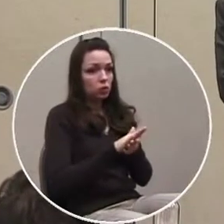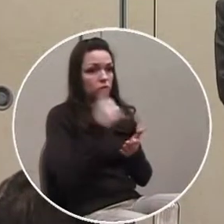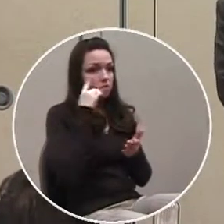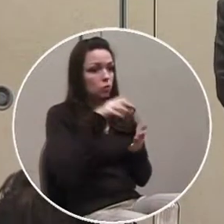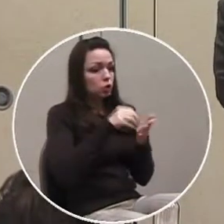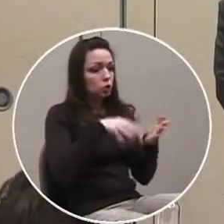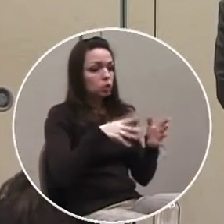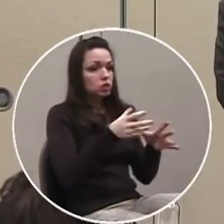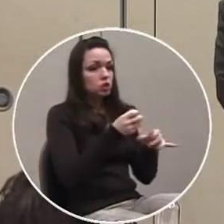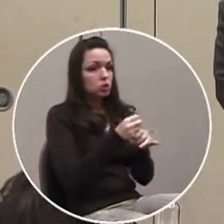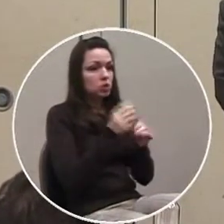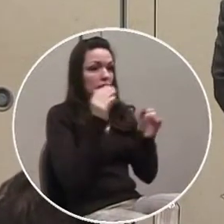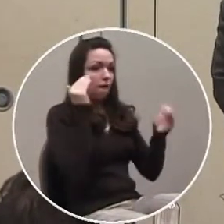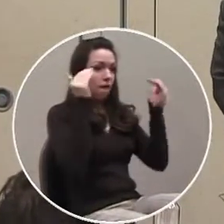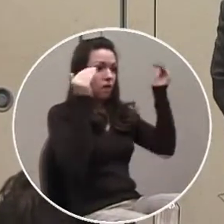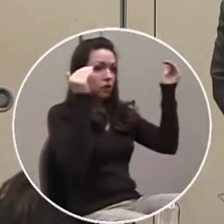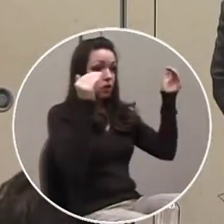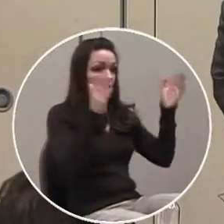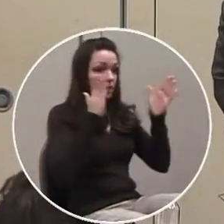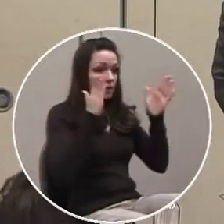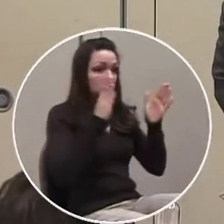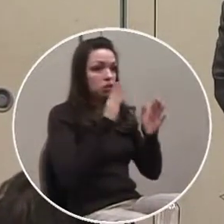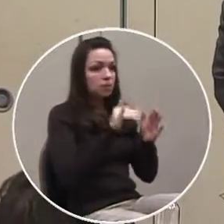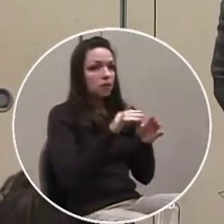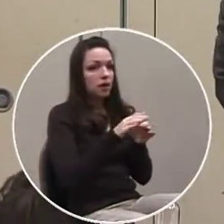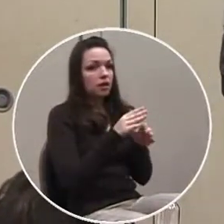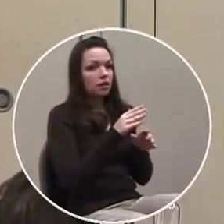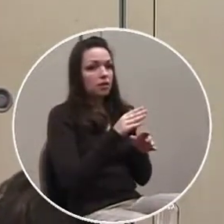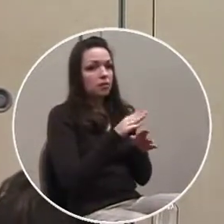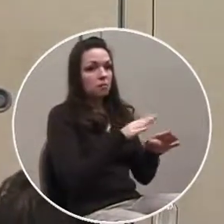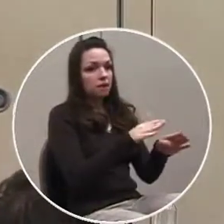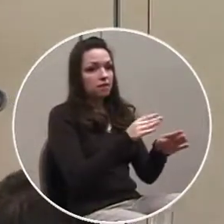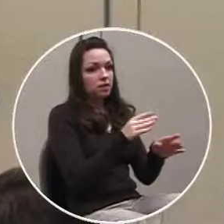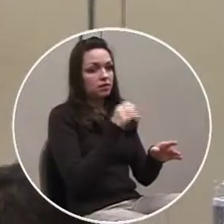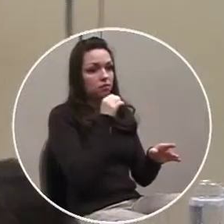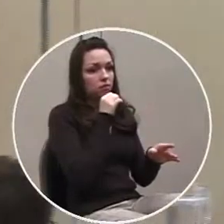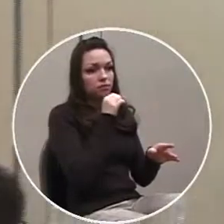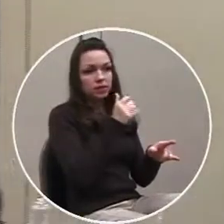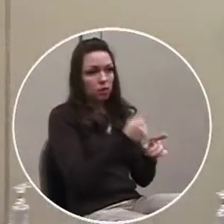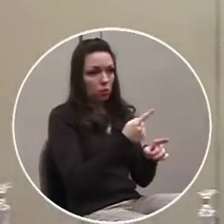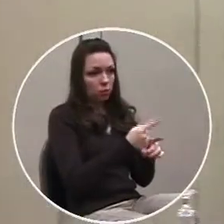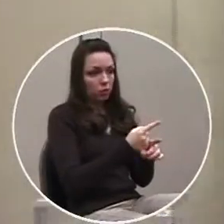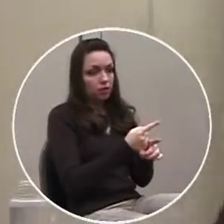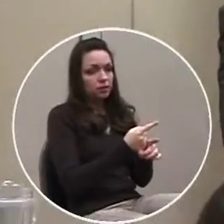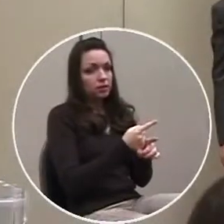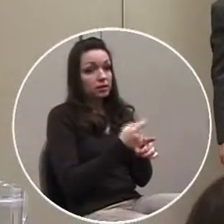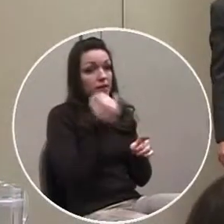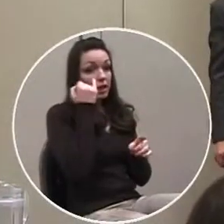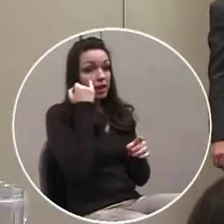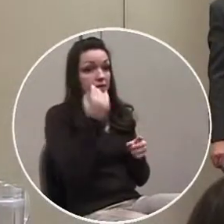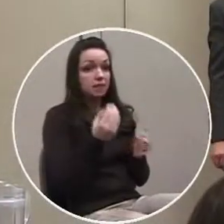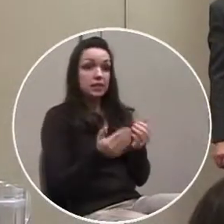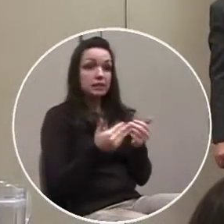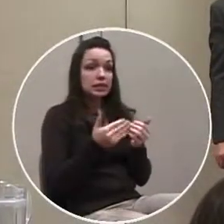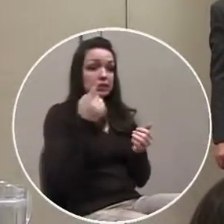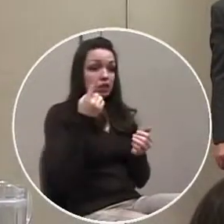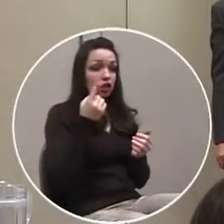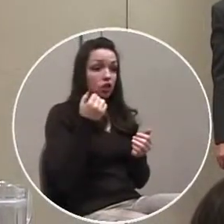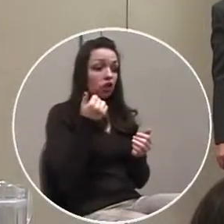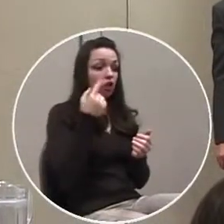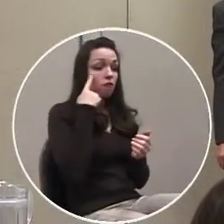by misbehaving than by behaving appropriately. If it is more efficient to do what you